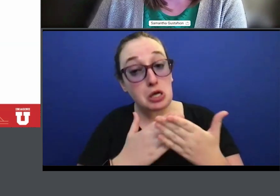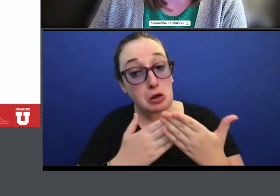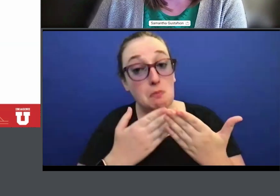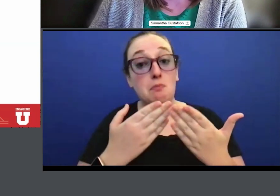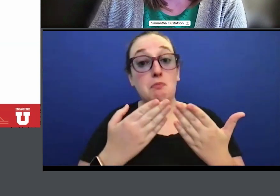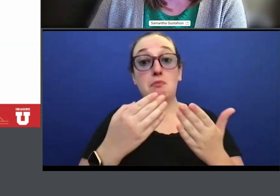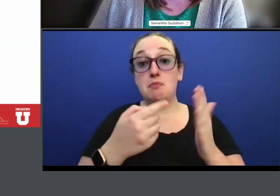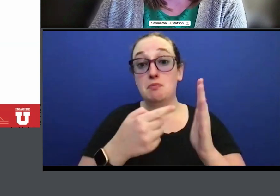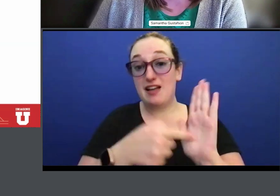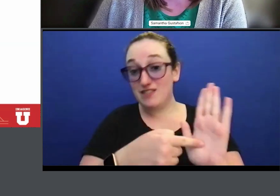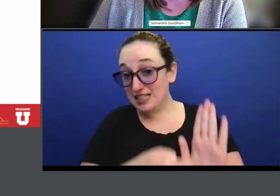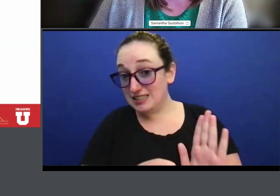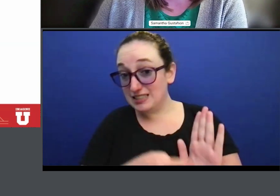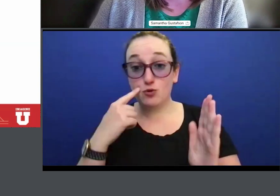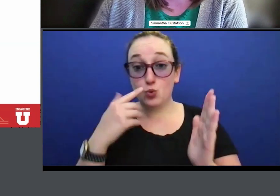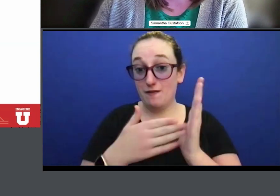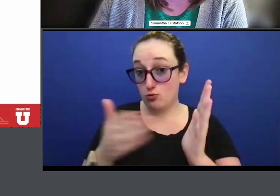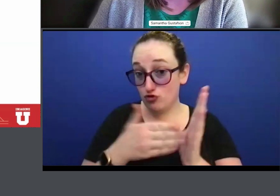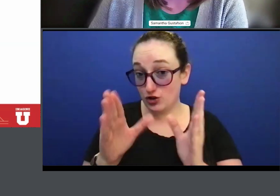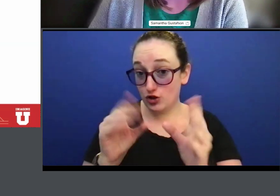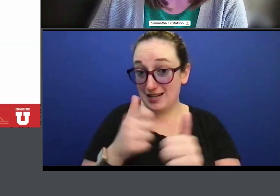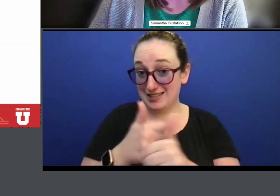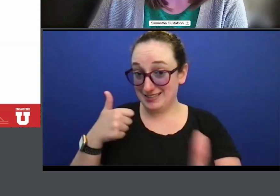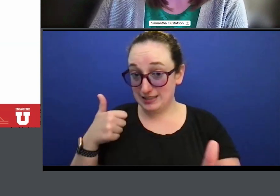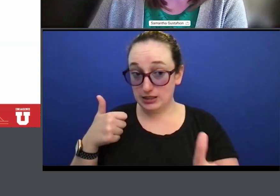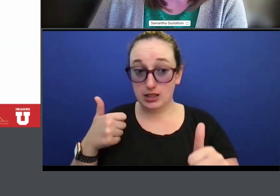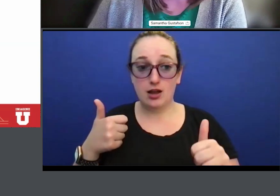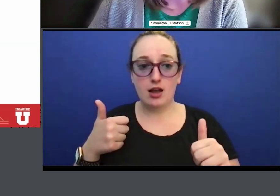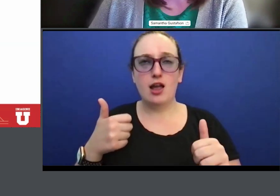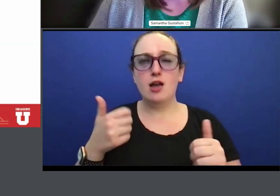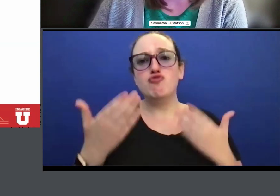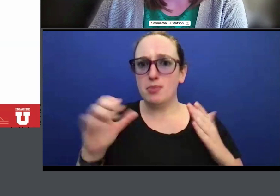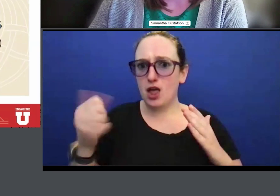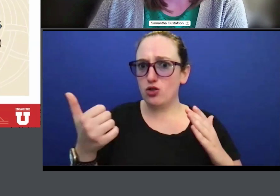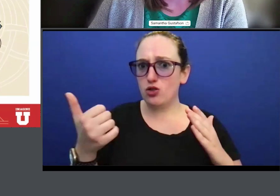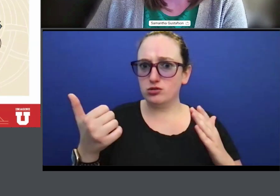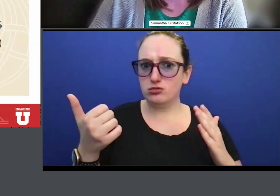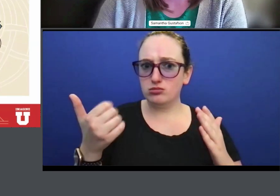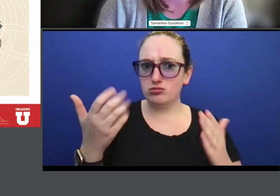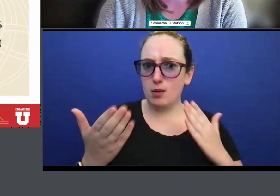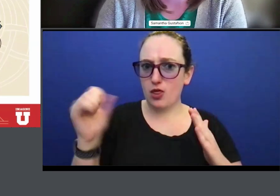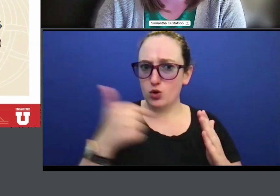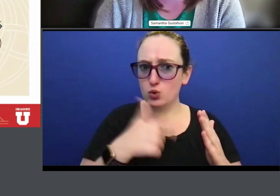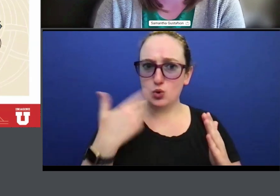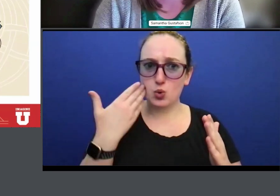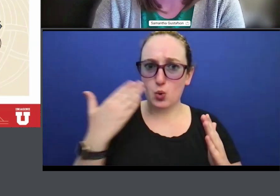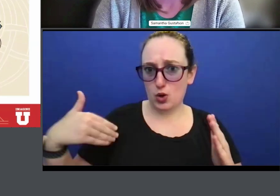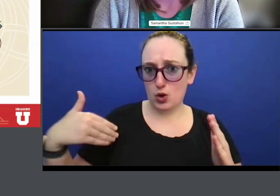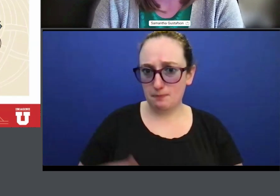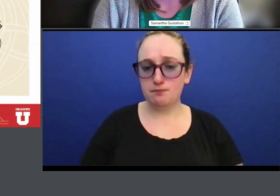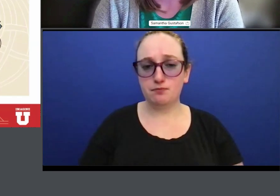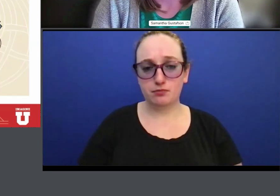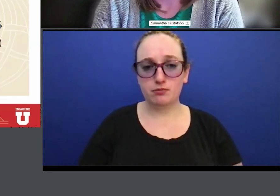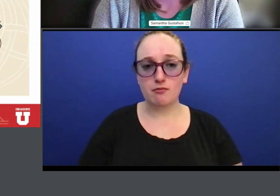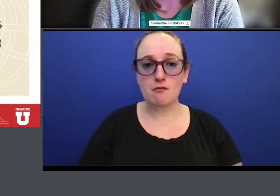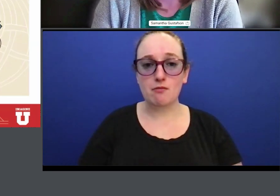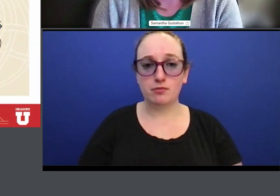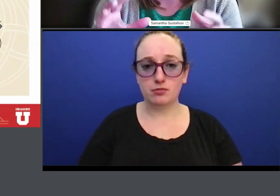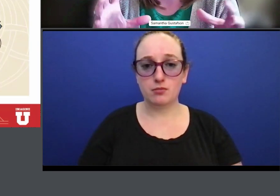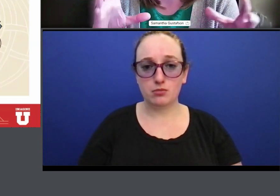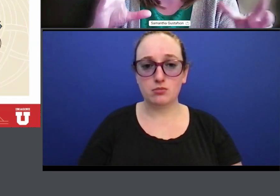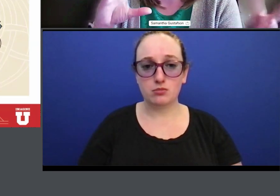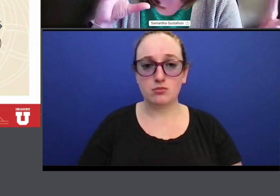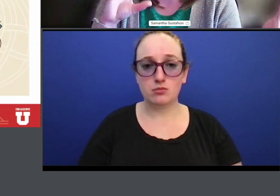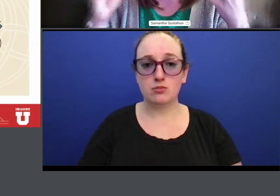reverberation and distance influences listening effort. And there's probably a lot of other factors that we don't know about yet. And